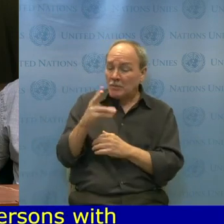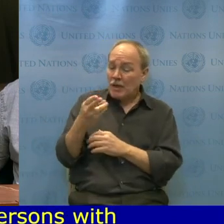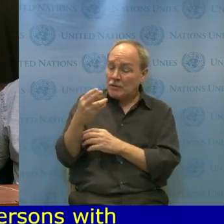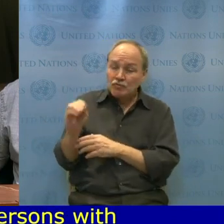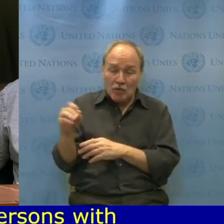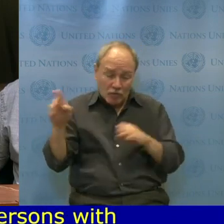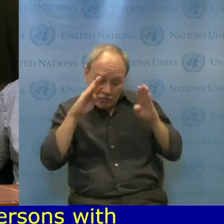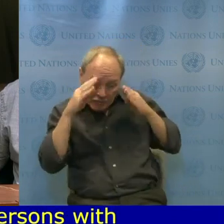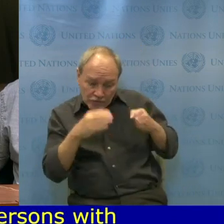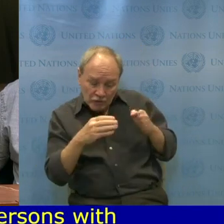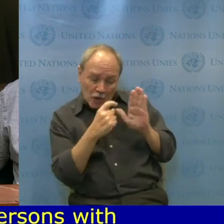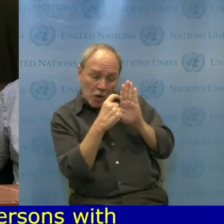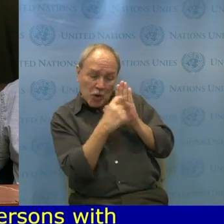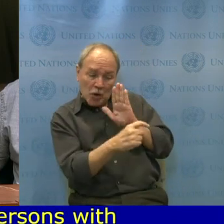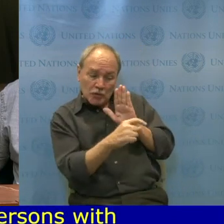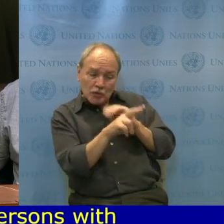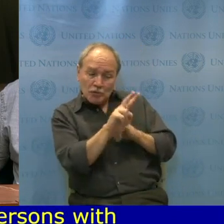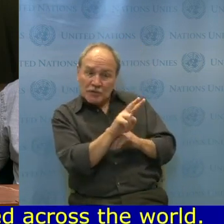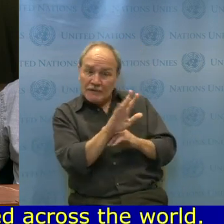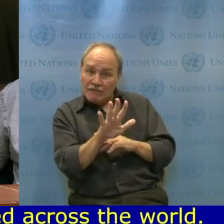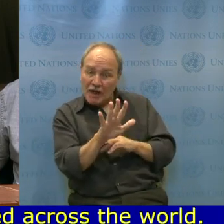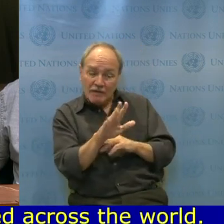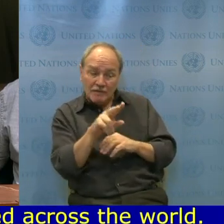25 and 26, whilst at the same time